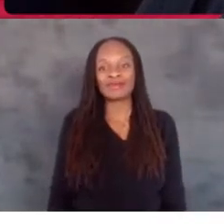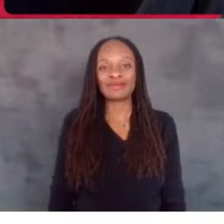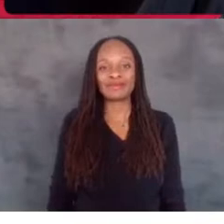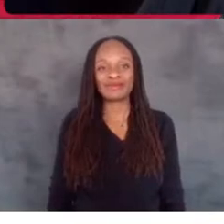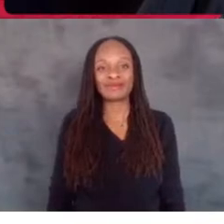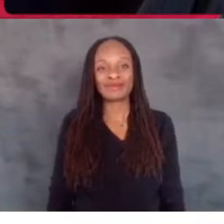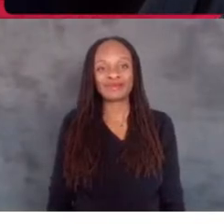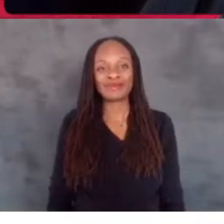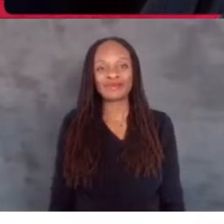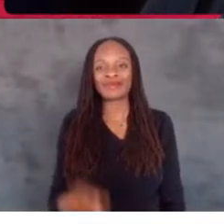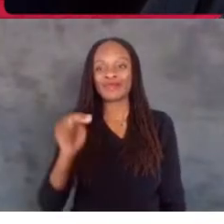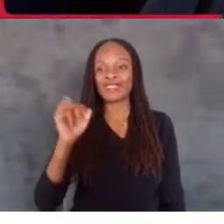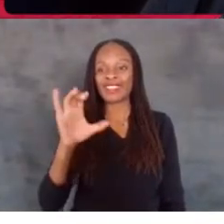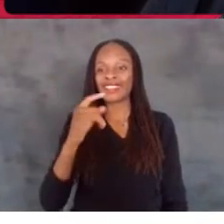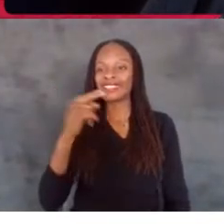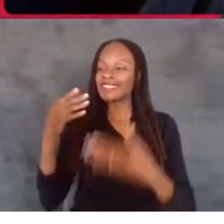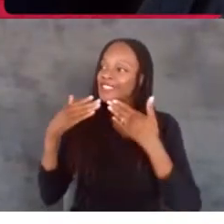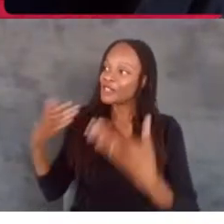Thank you.